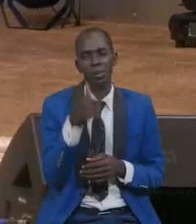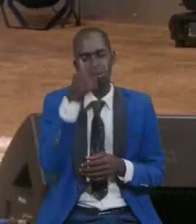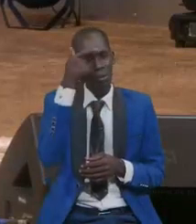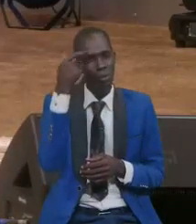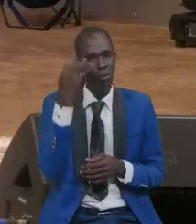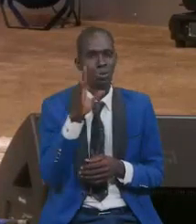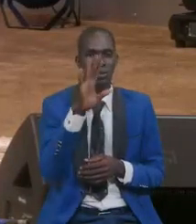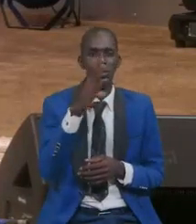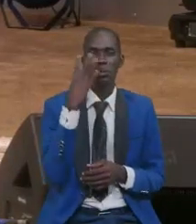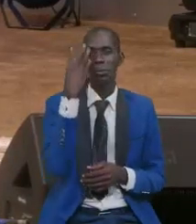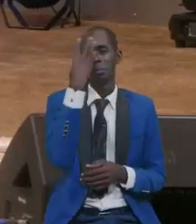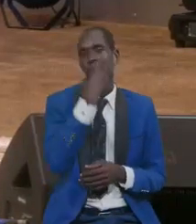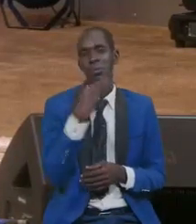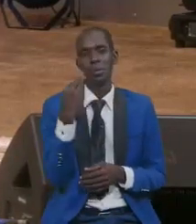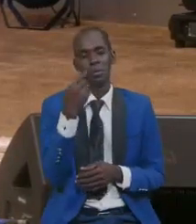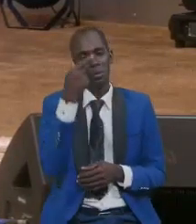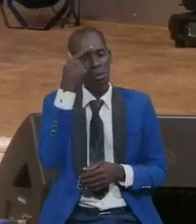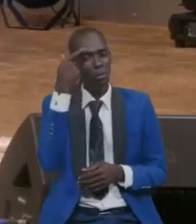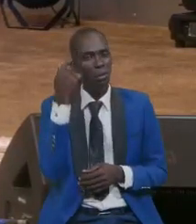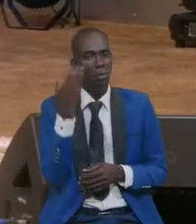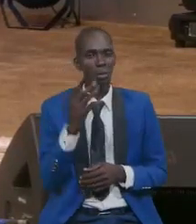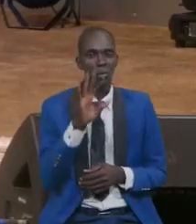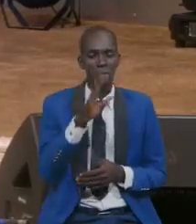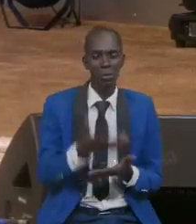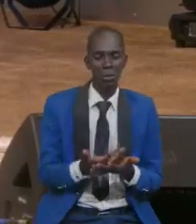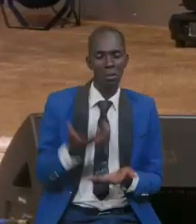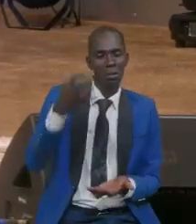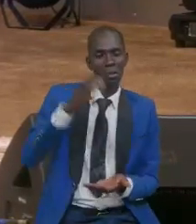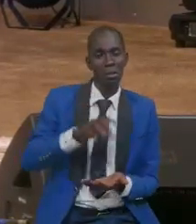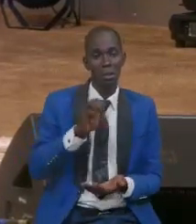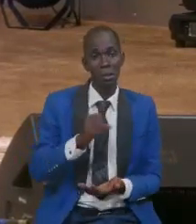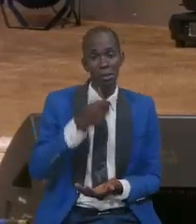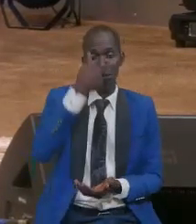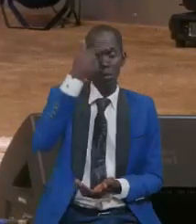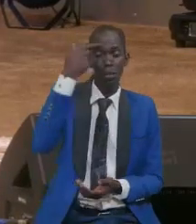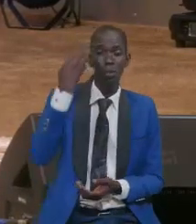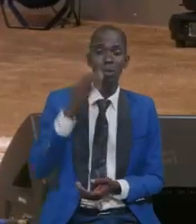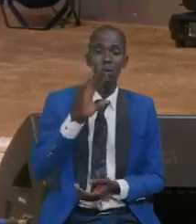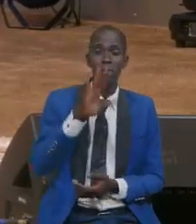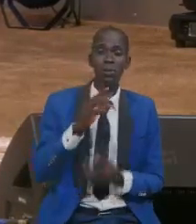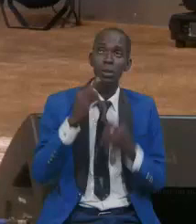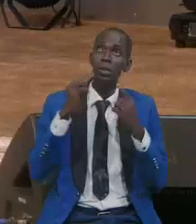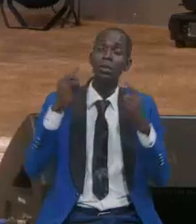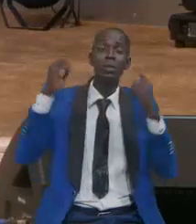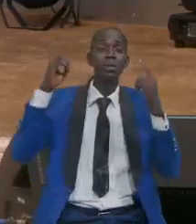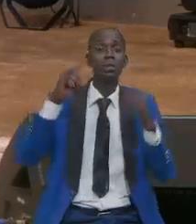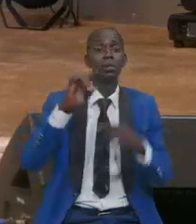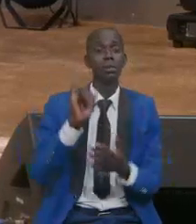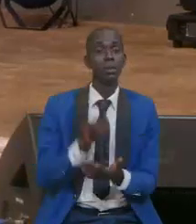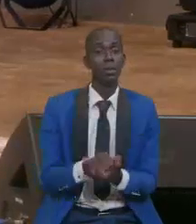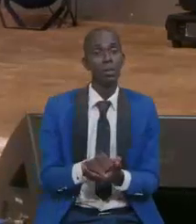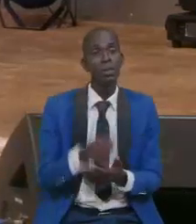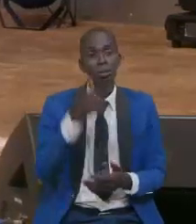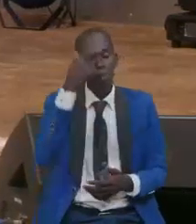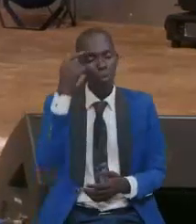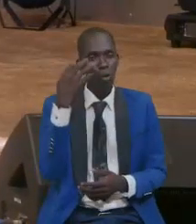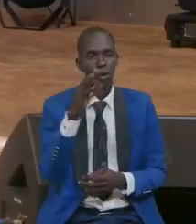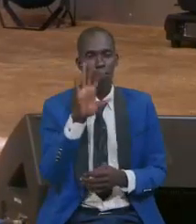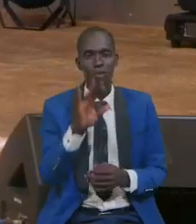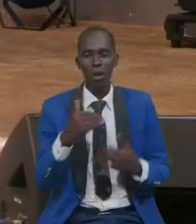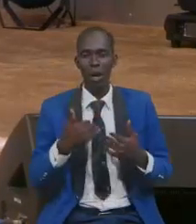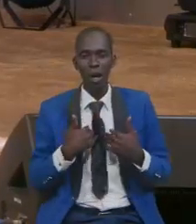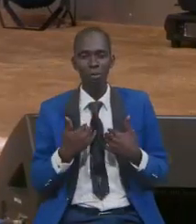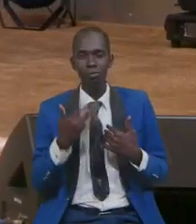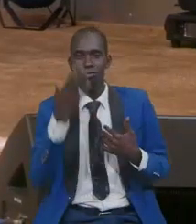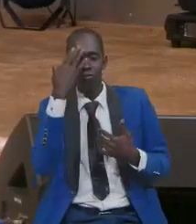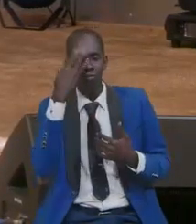thy beauty, because of thy riches, because of your achievement, because of your contacts,